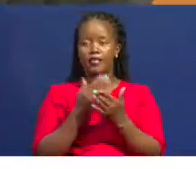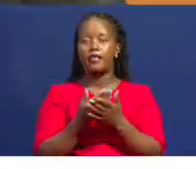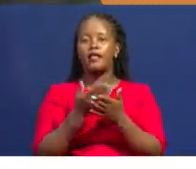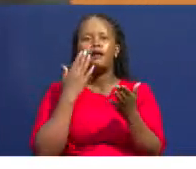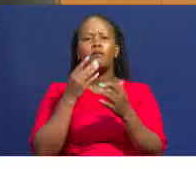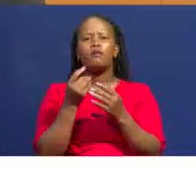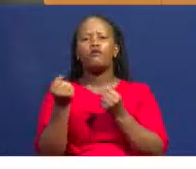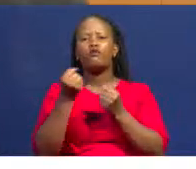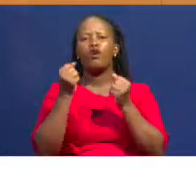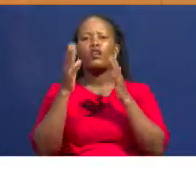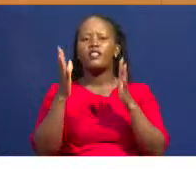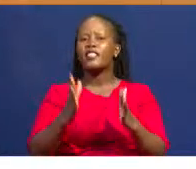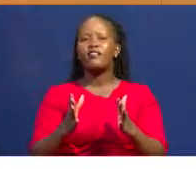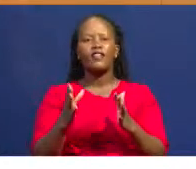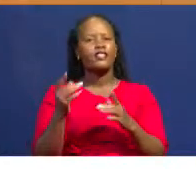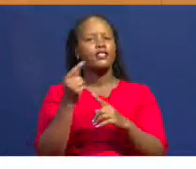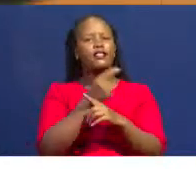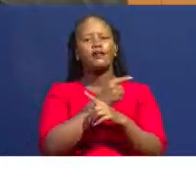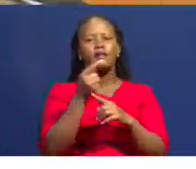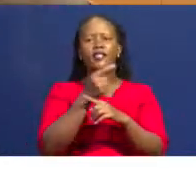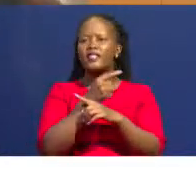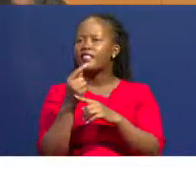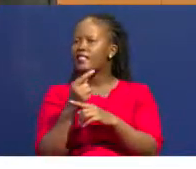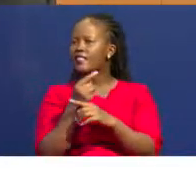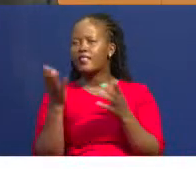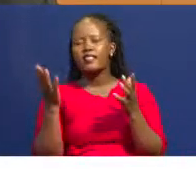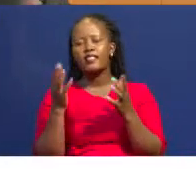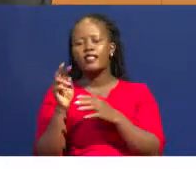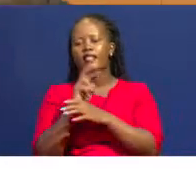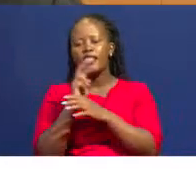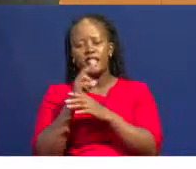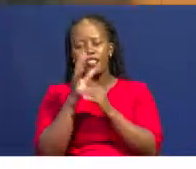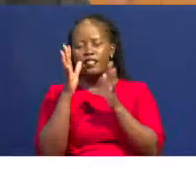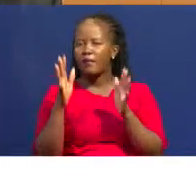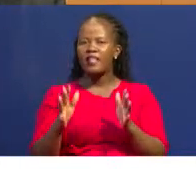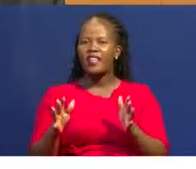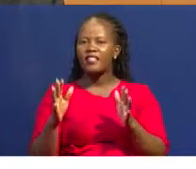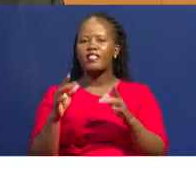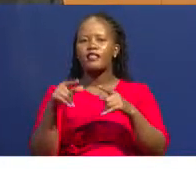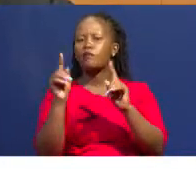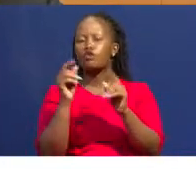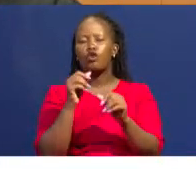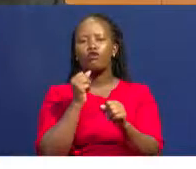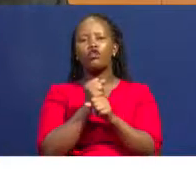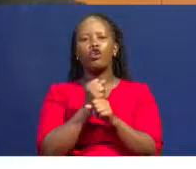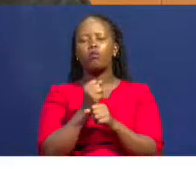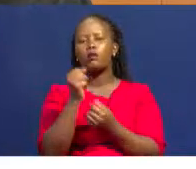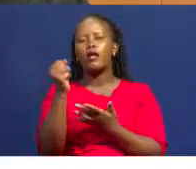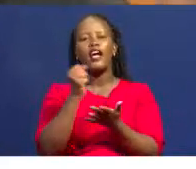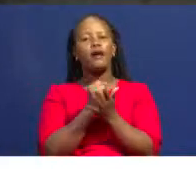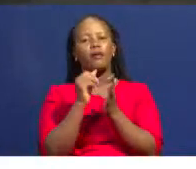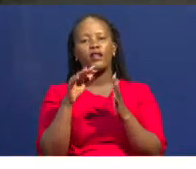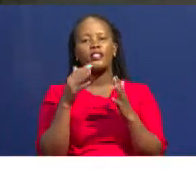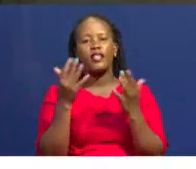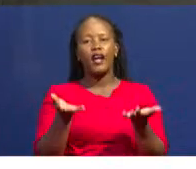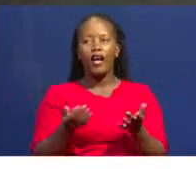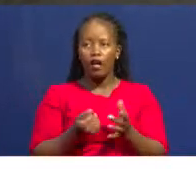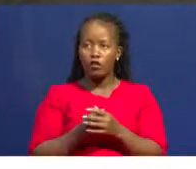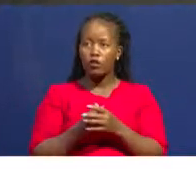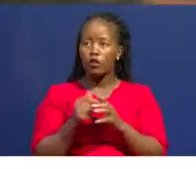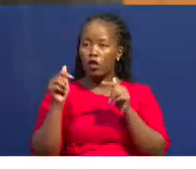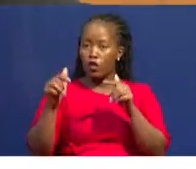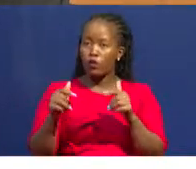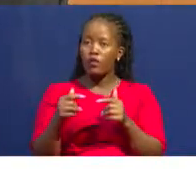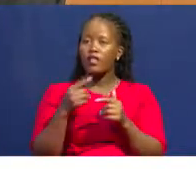know these inspectors at the inspection center. How are they employed? Today we are discussing, there was something from